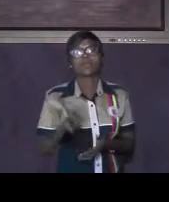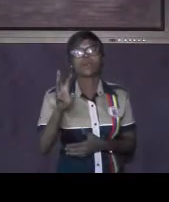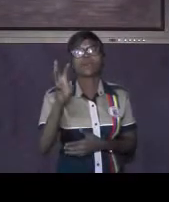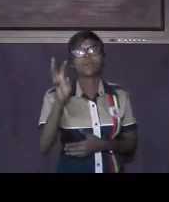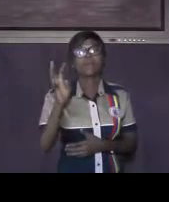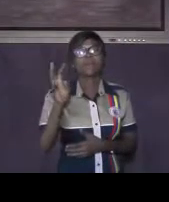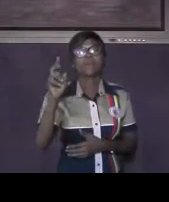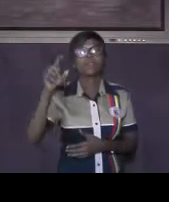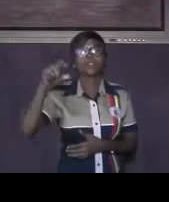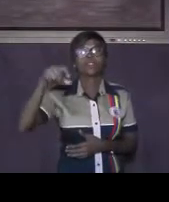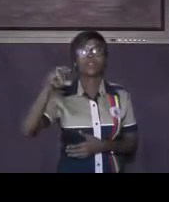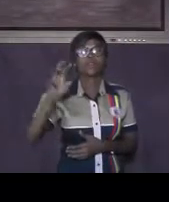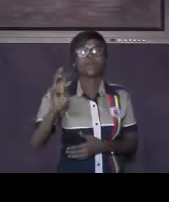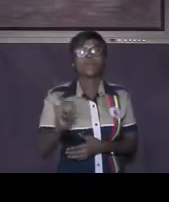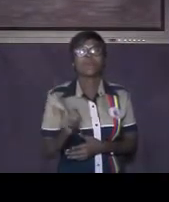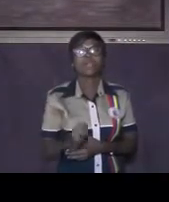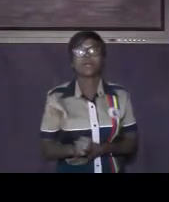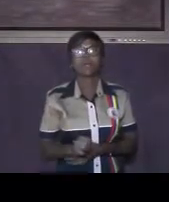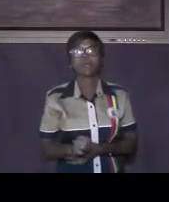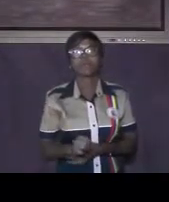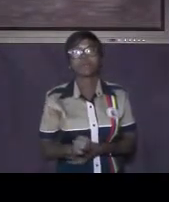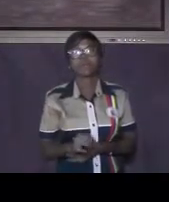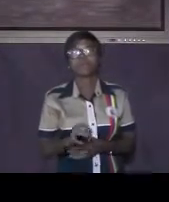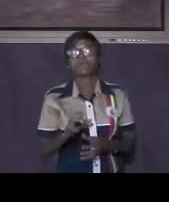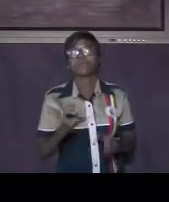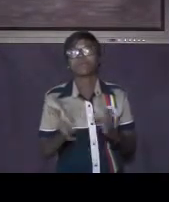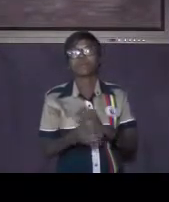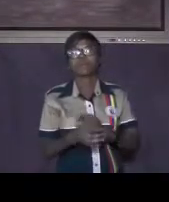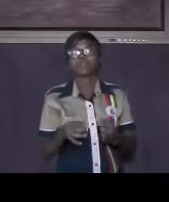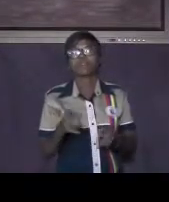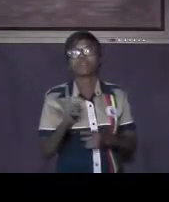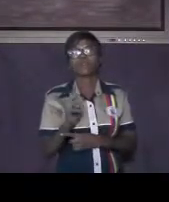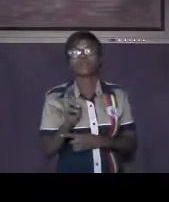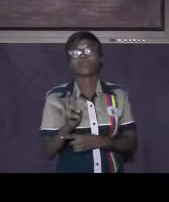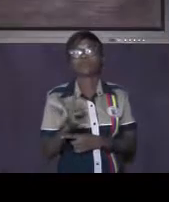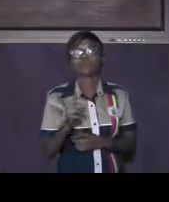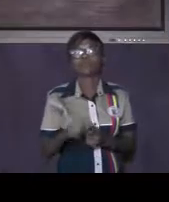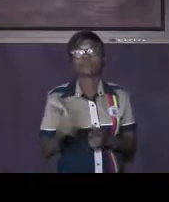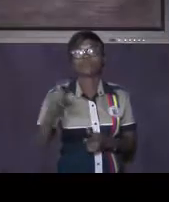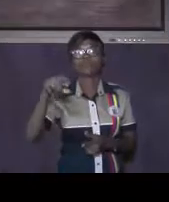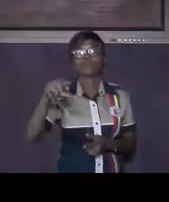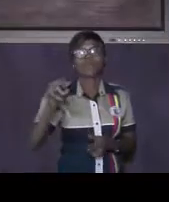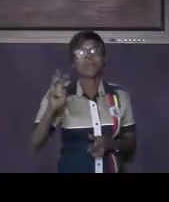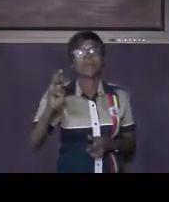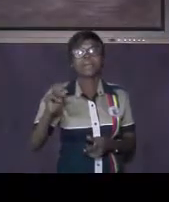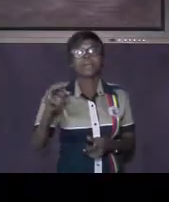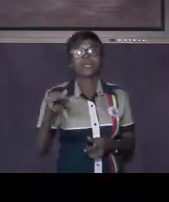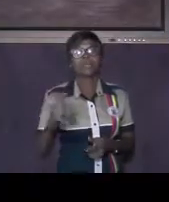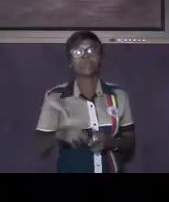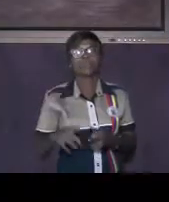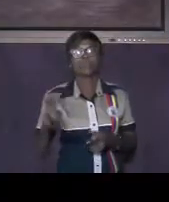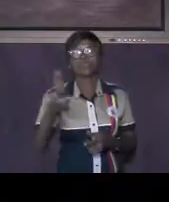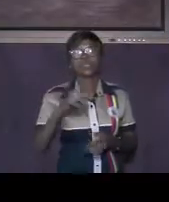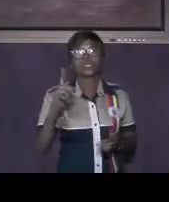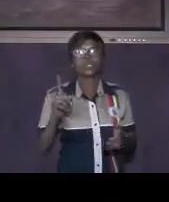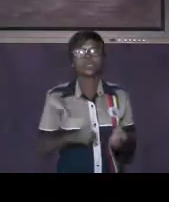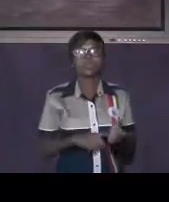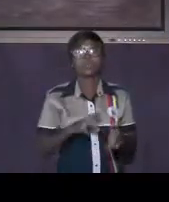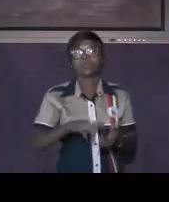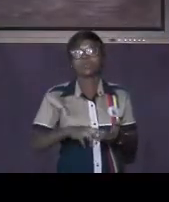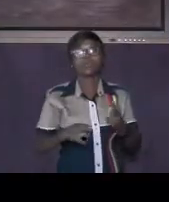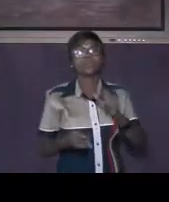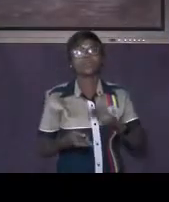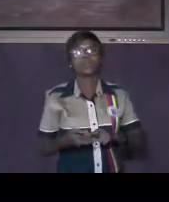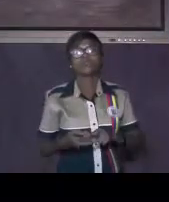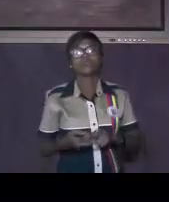350,000 square meters. It's as simple as that. So the question again says convert 35 hectares to square meters. And using the relationship